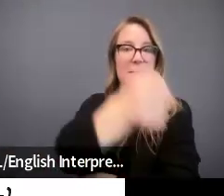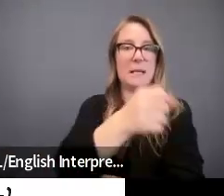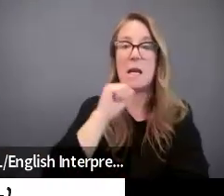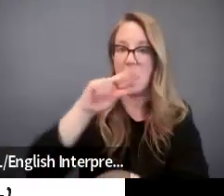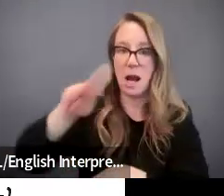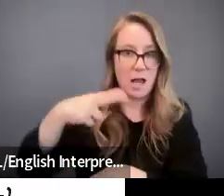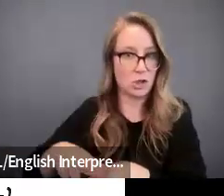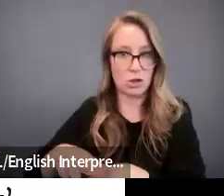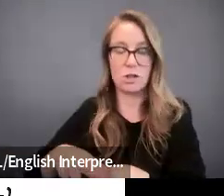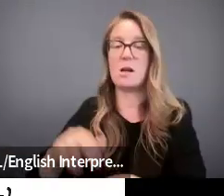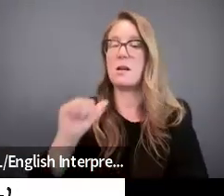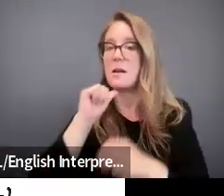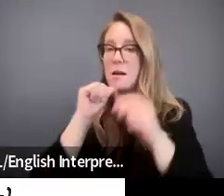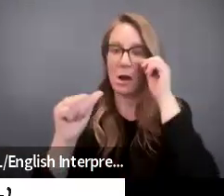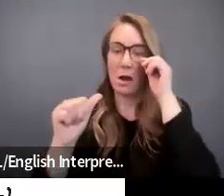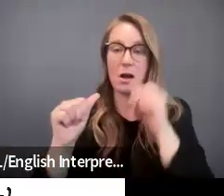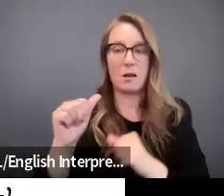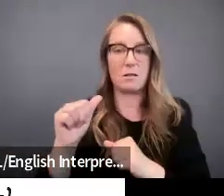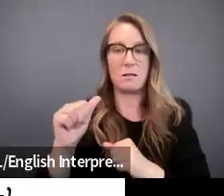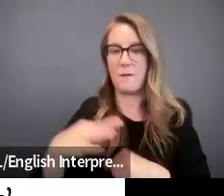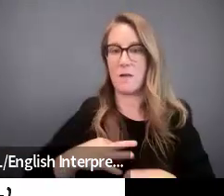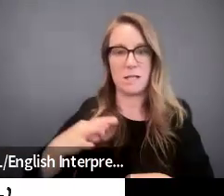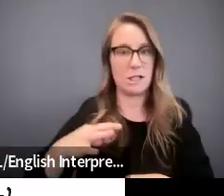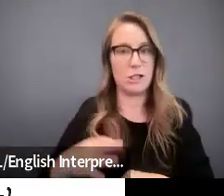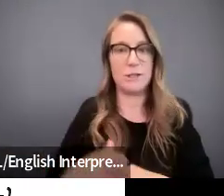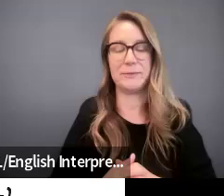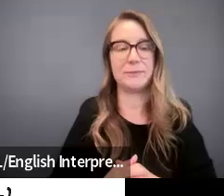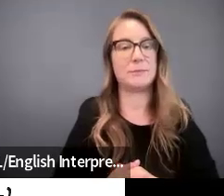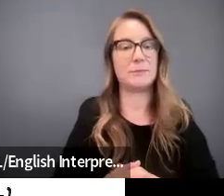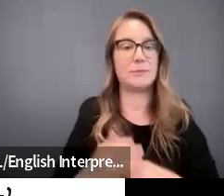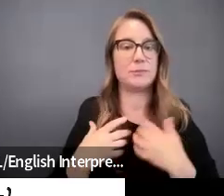natural and not voluntary.